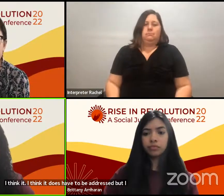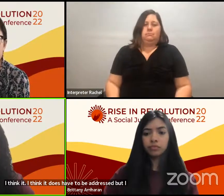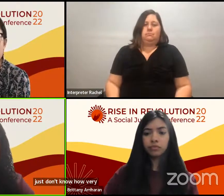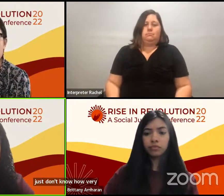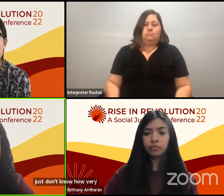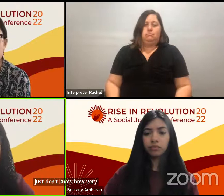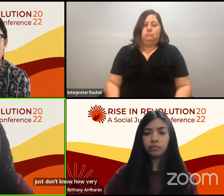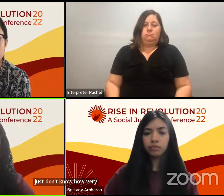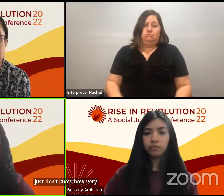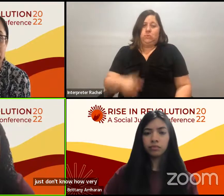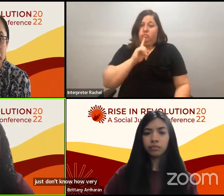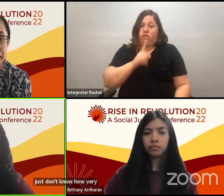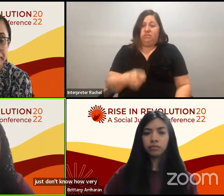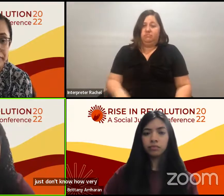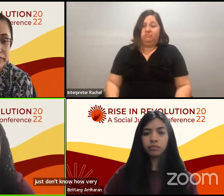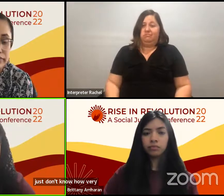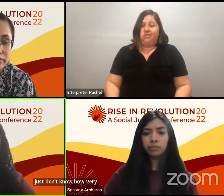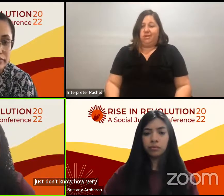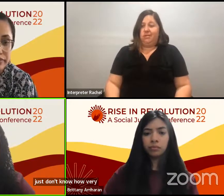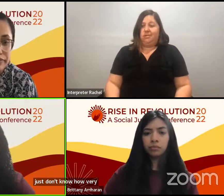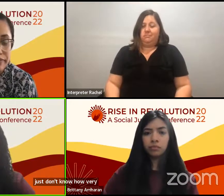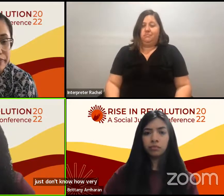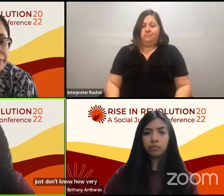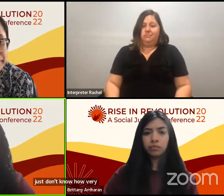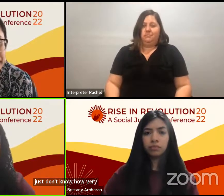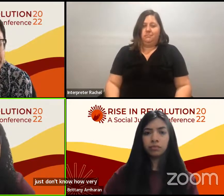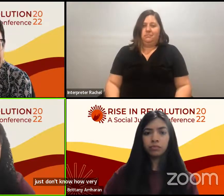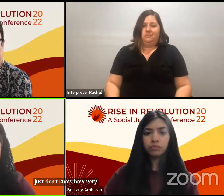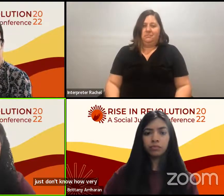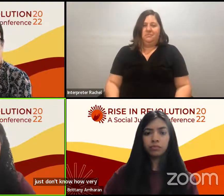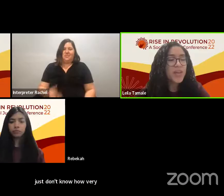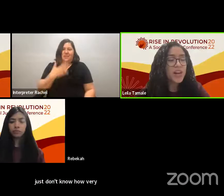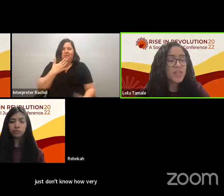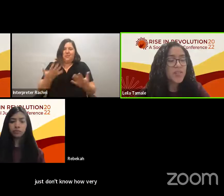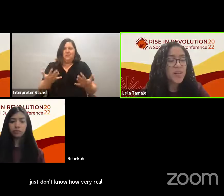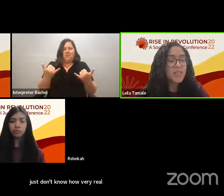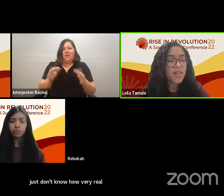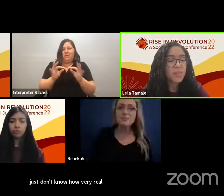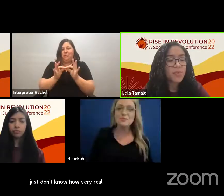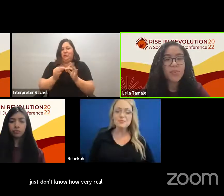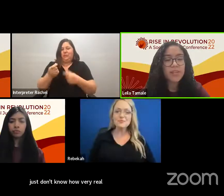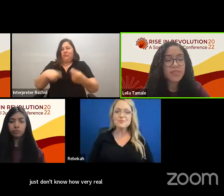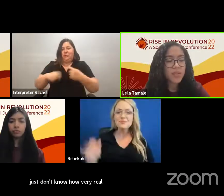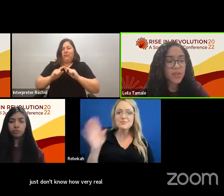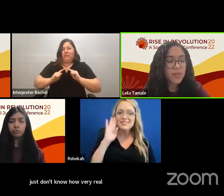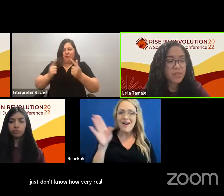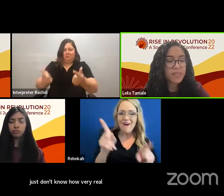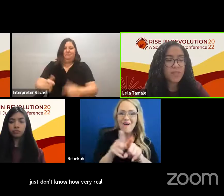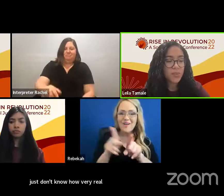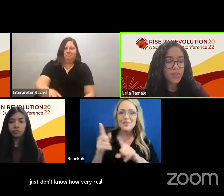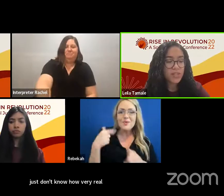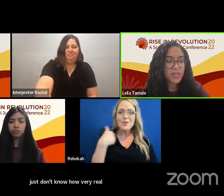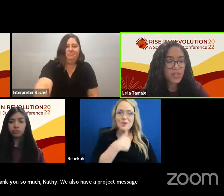Yeah. Very real question. I totally agree. Yeah. Thank you so much, Kathy. We also have a private message question,